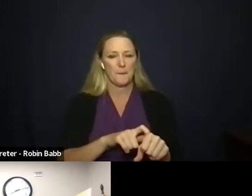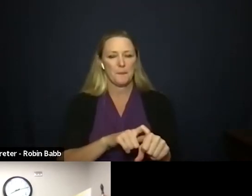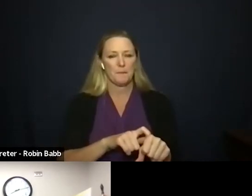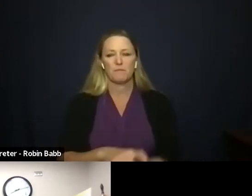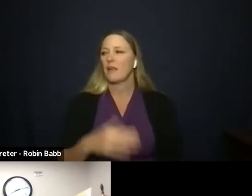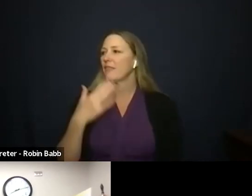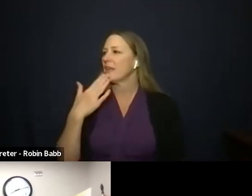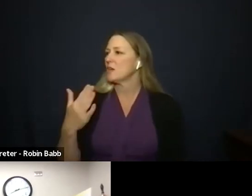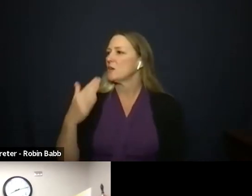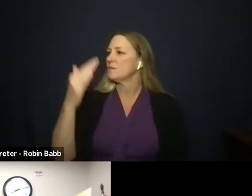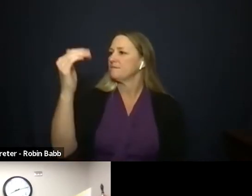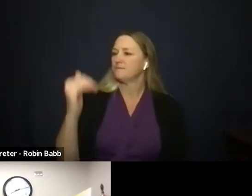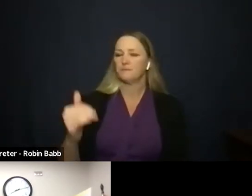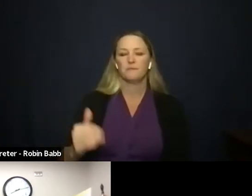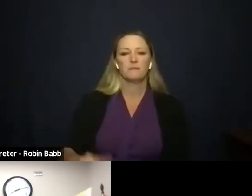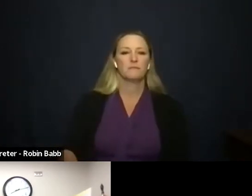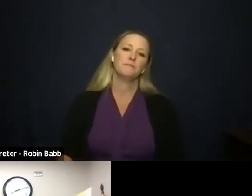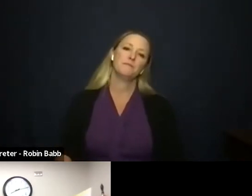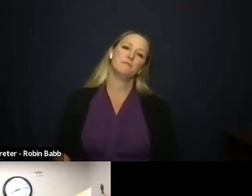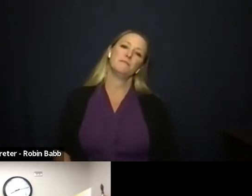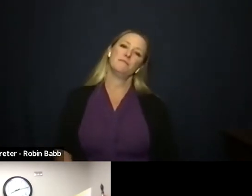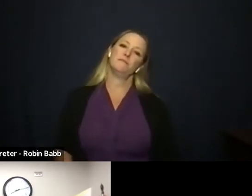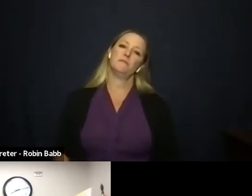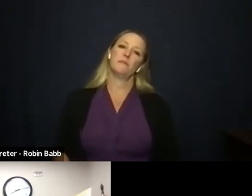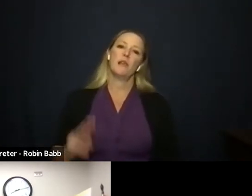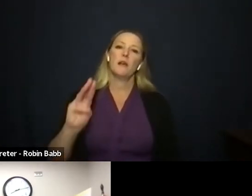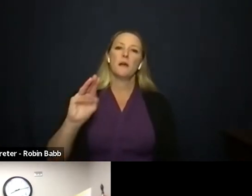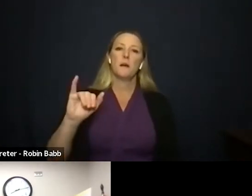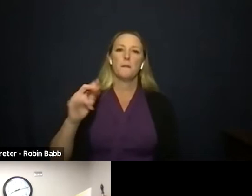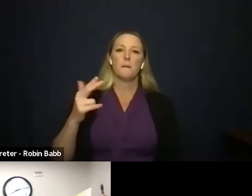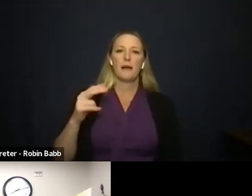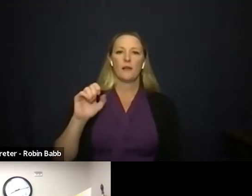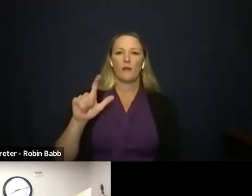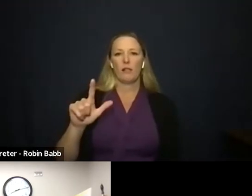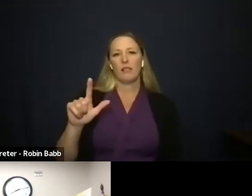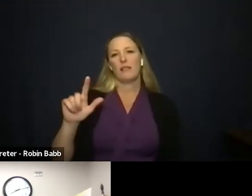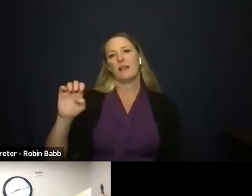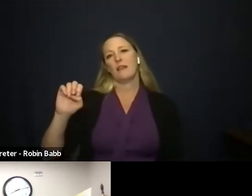thank you next speaker is michael english